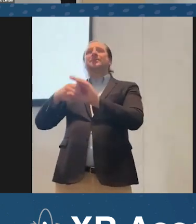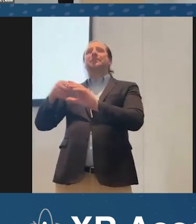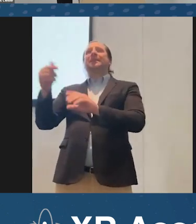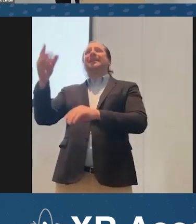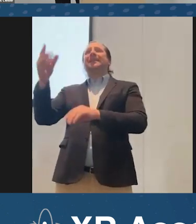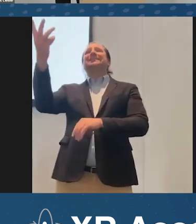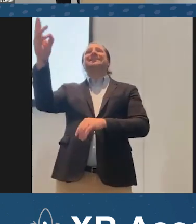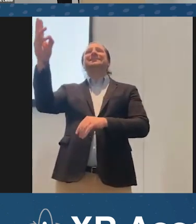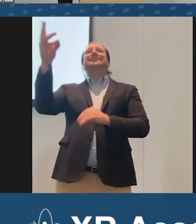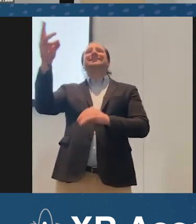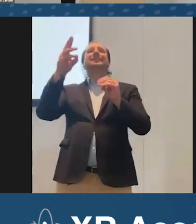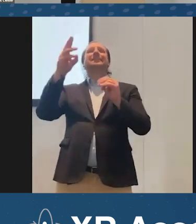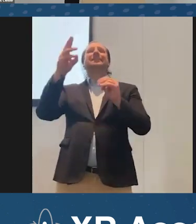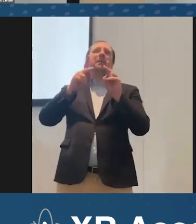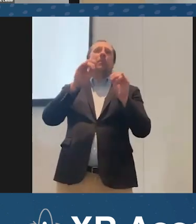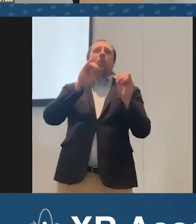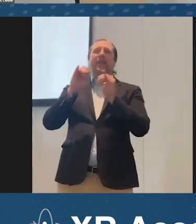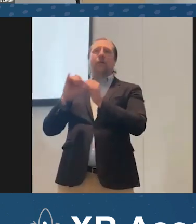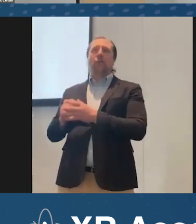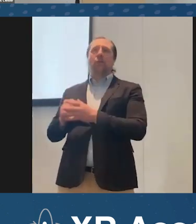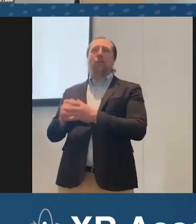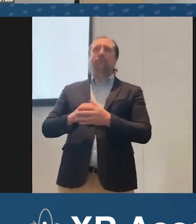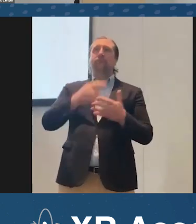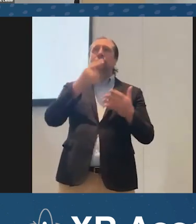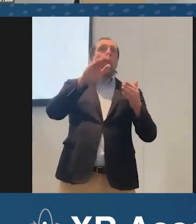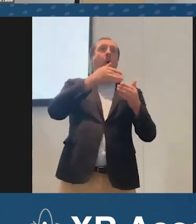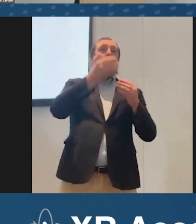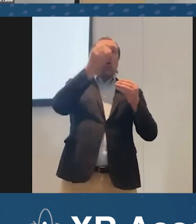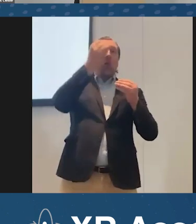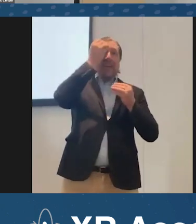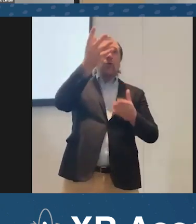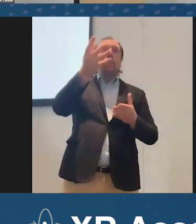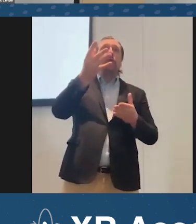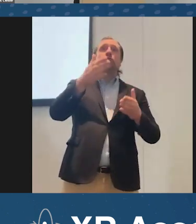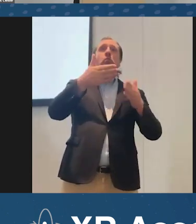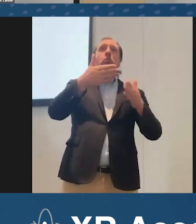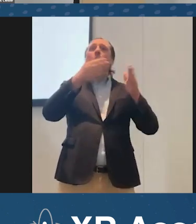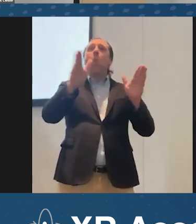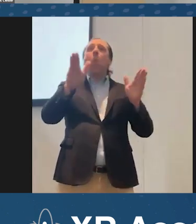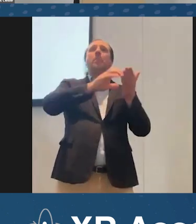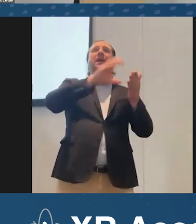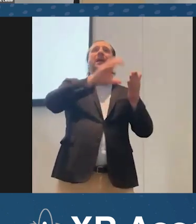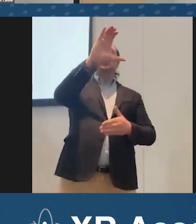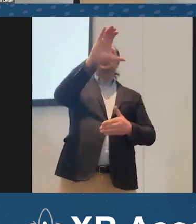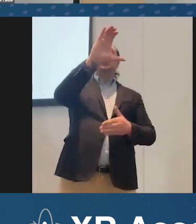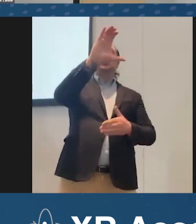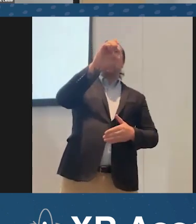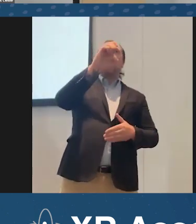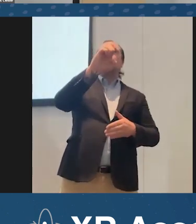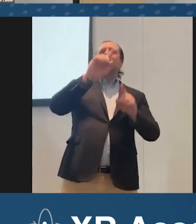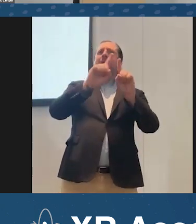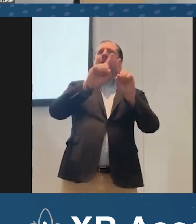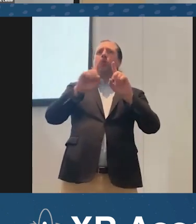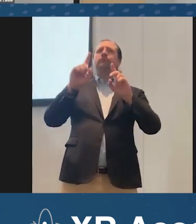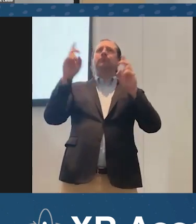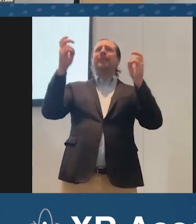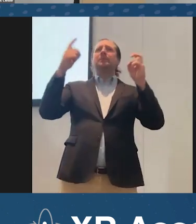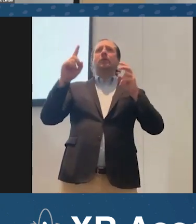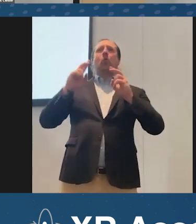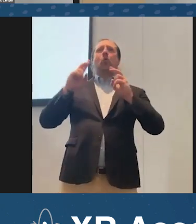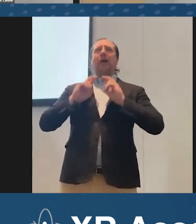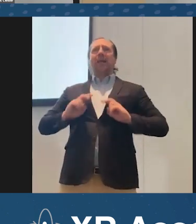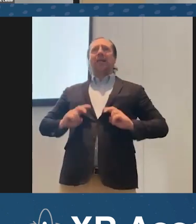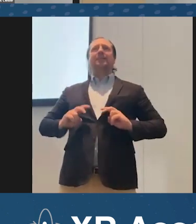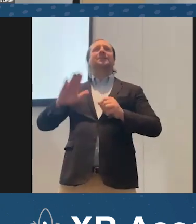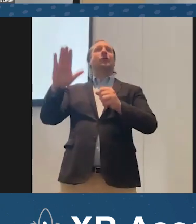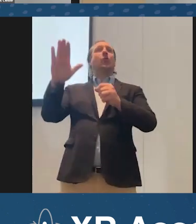transcribed interviews. We coded all of these data with open qualitative codes and thematic analysis. For full details,